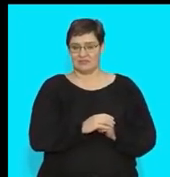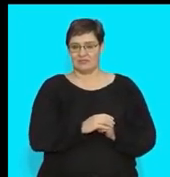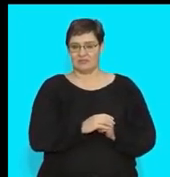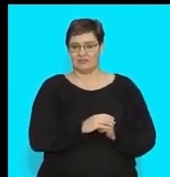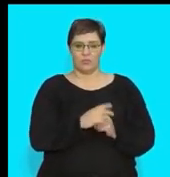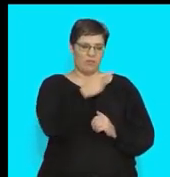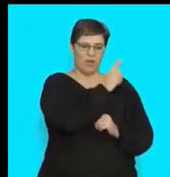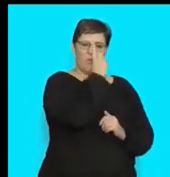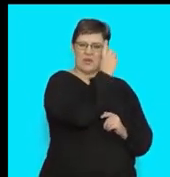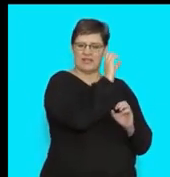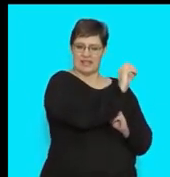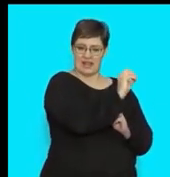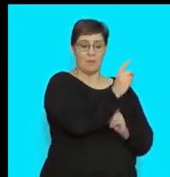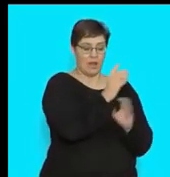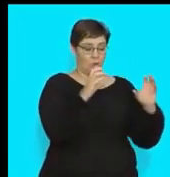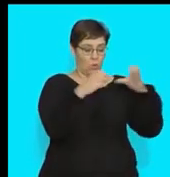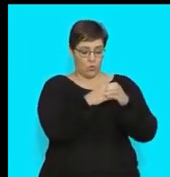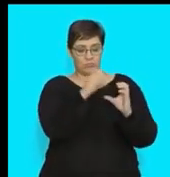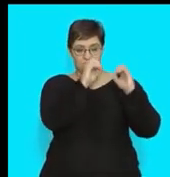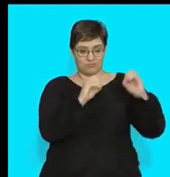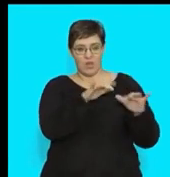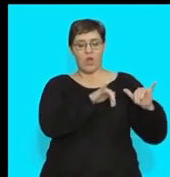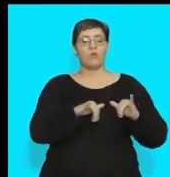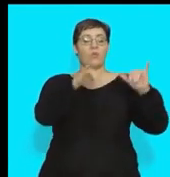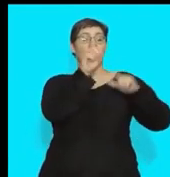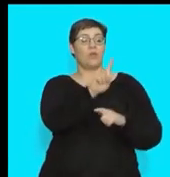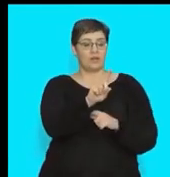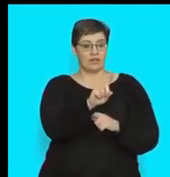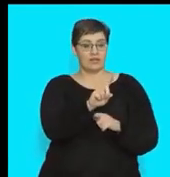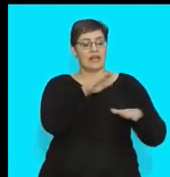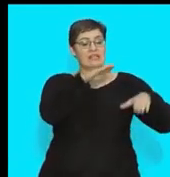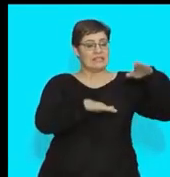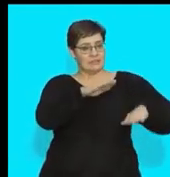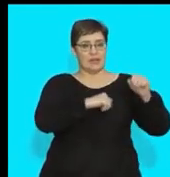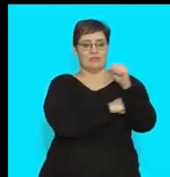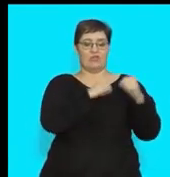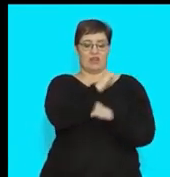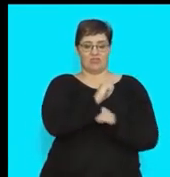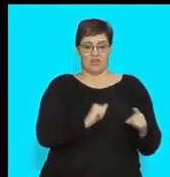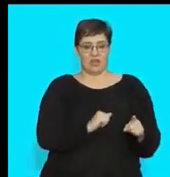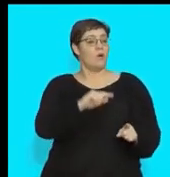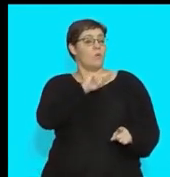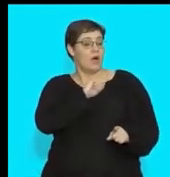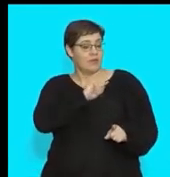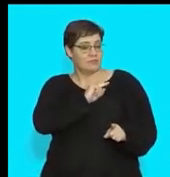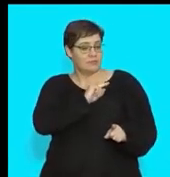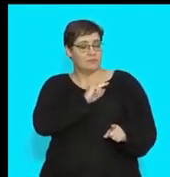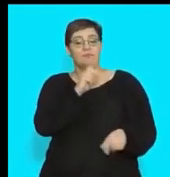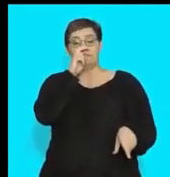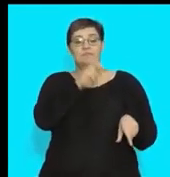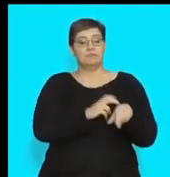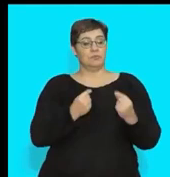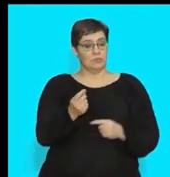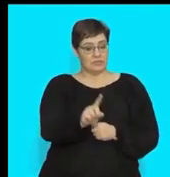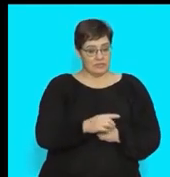we looked at. And what do they have in common? They have a similar structure because what do they need to do?